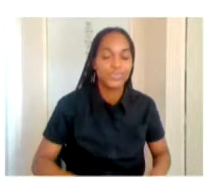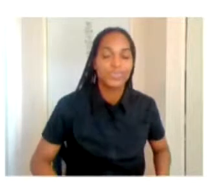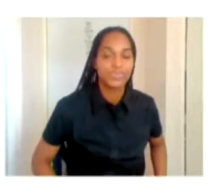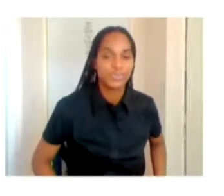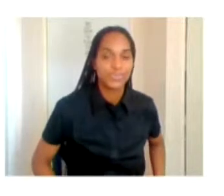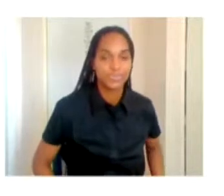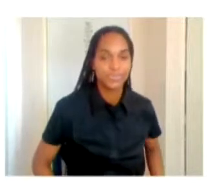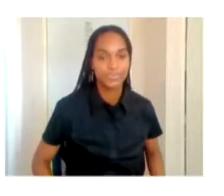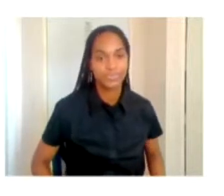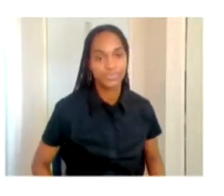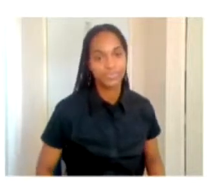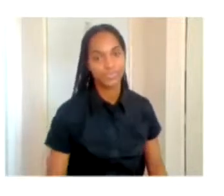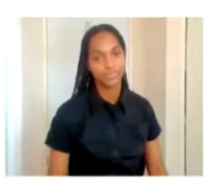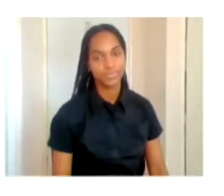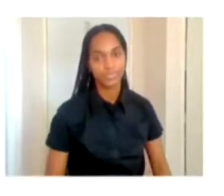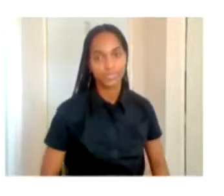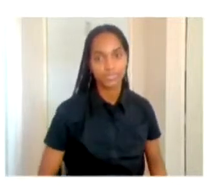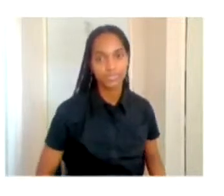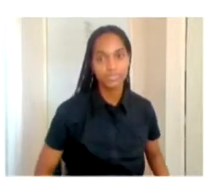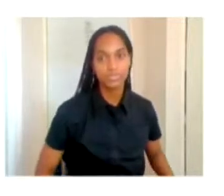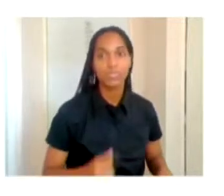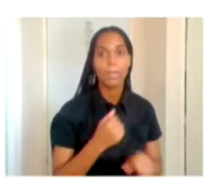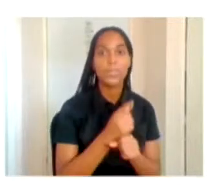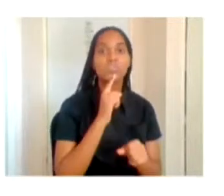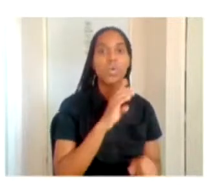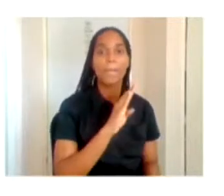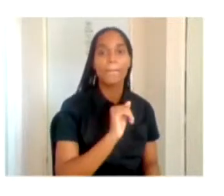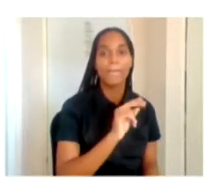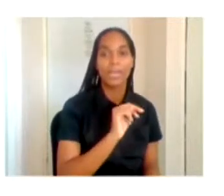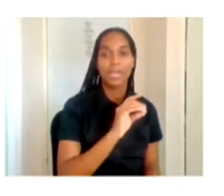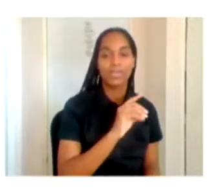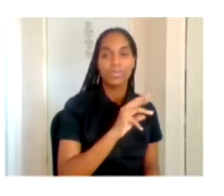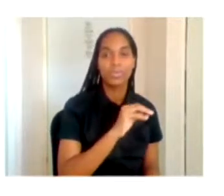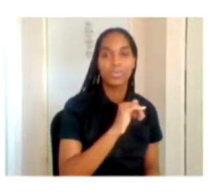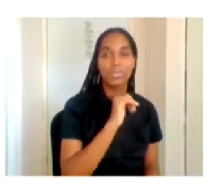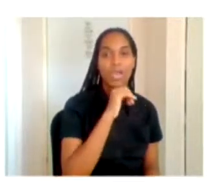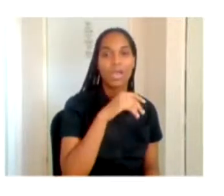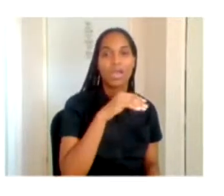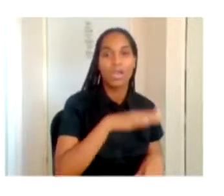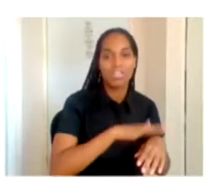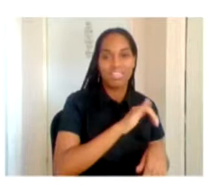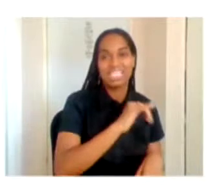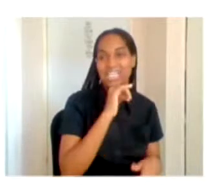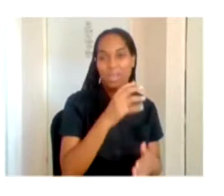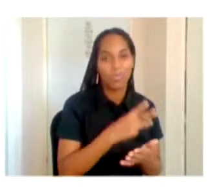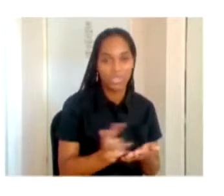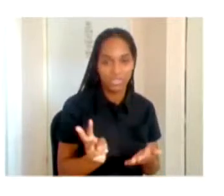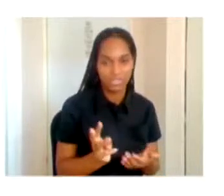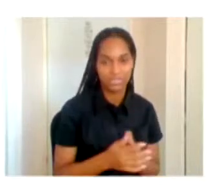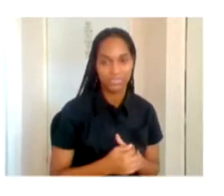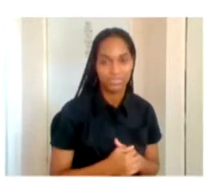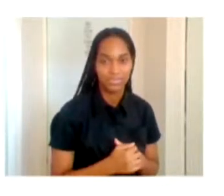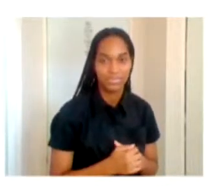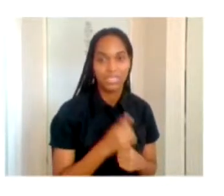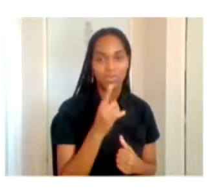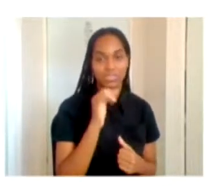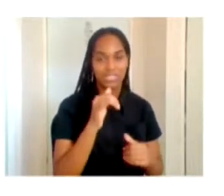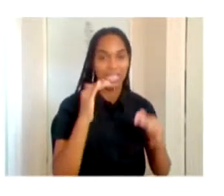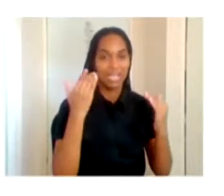And it makes sure that the bandwidth on the PLP is not wasted, right? So all of it's always met that limit on the